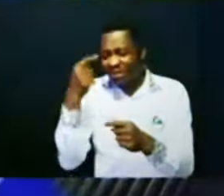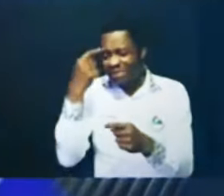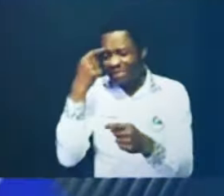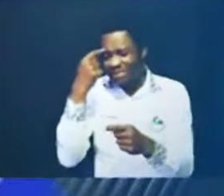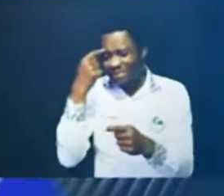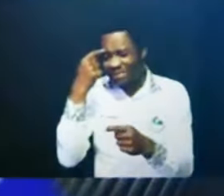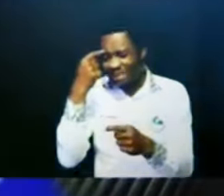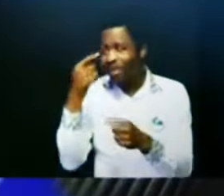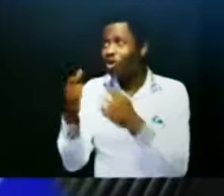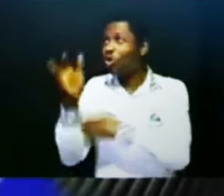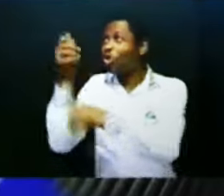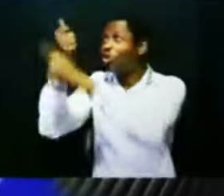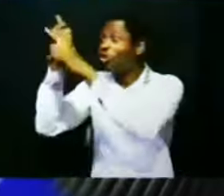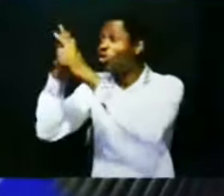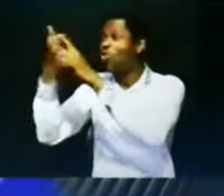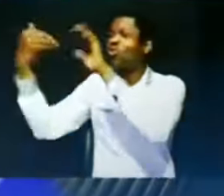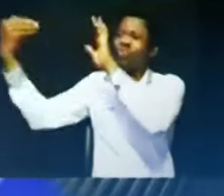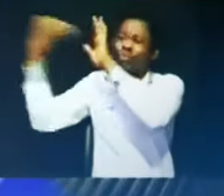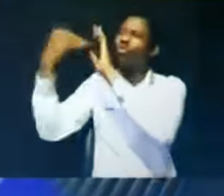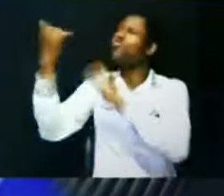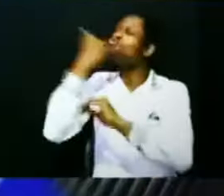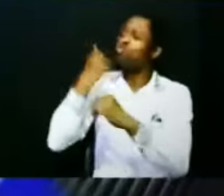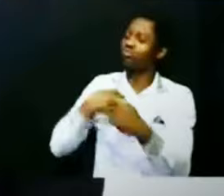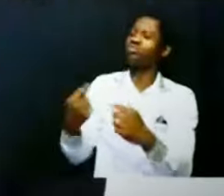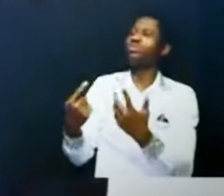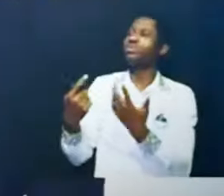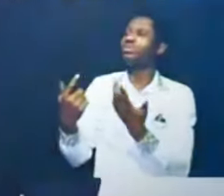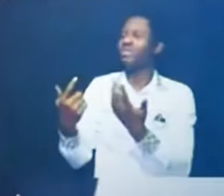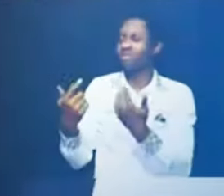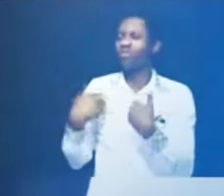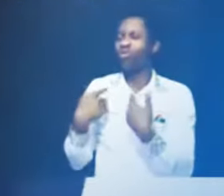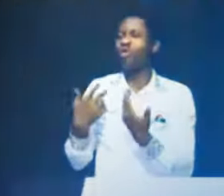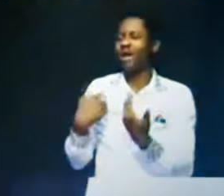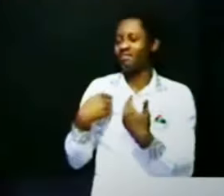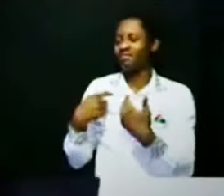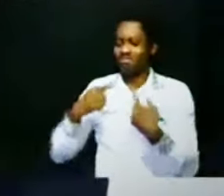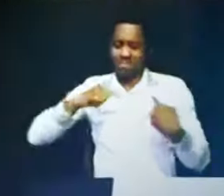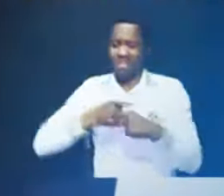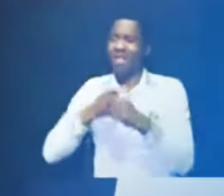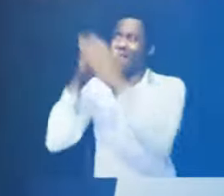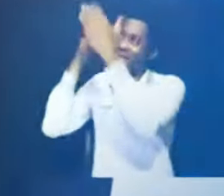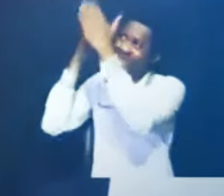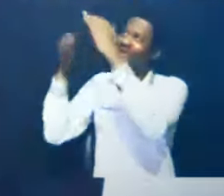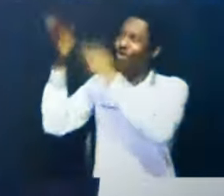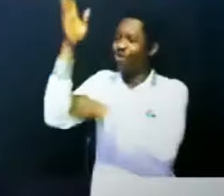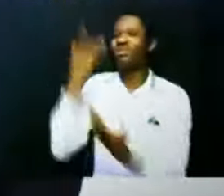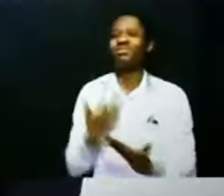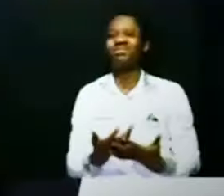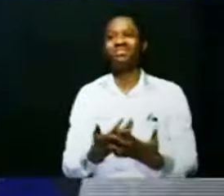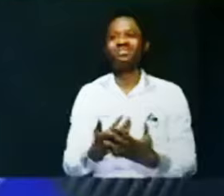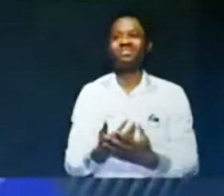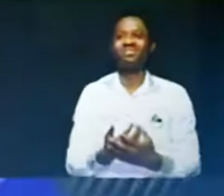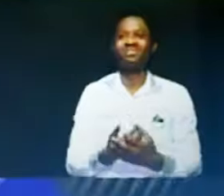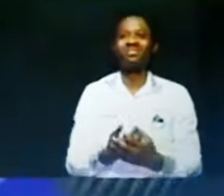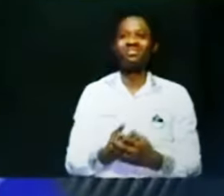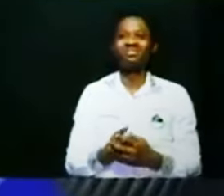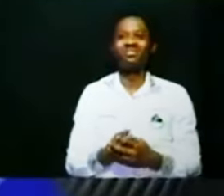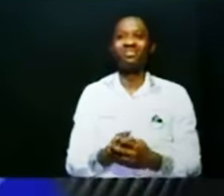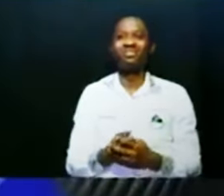offended us. A todi bia yen se unyan kupon ayu bribima yempo ye din ho yao. So